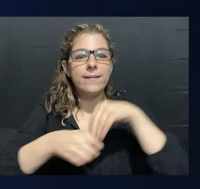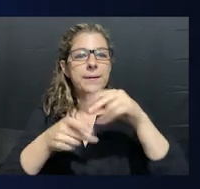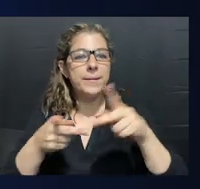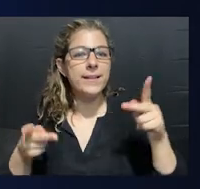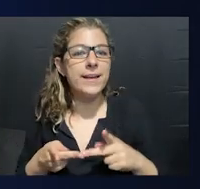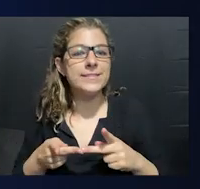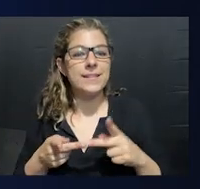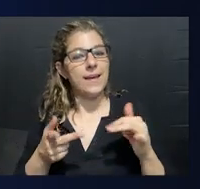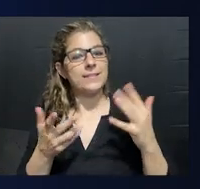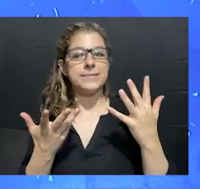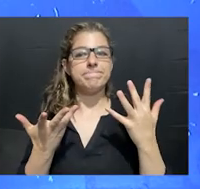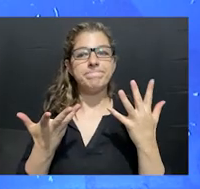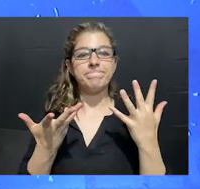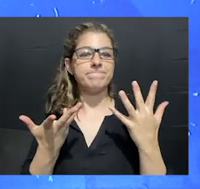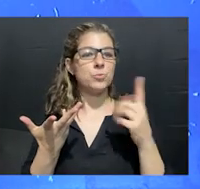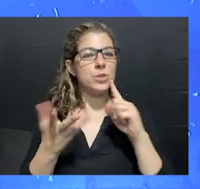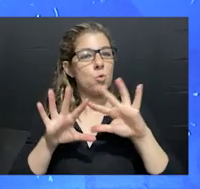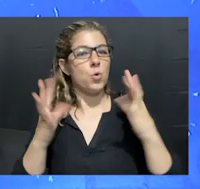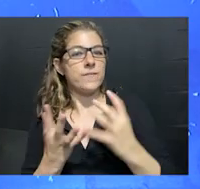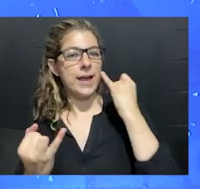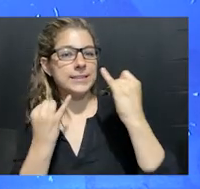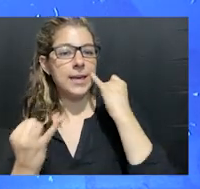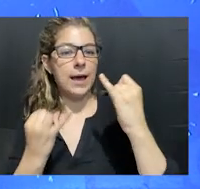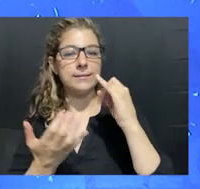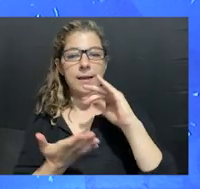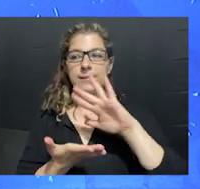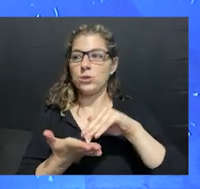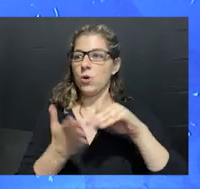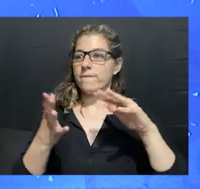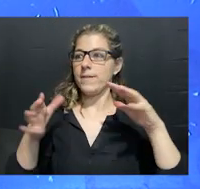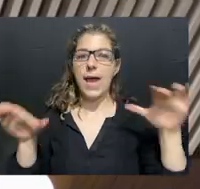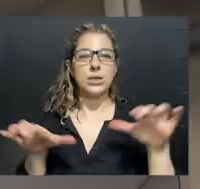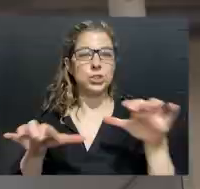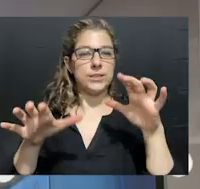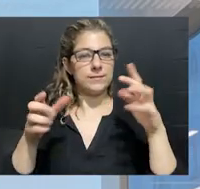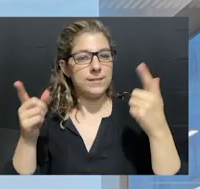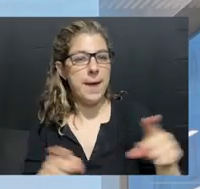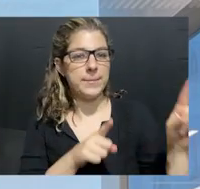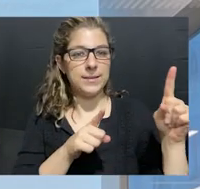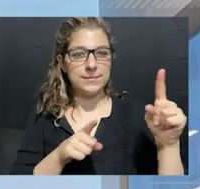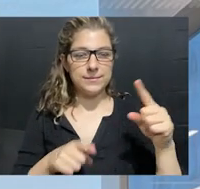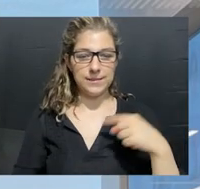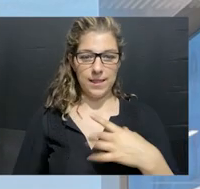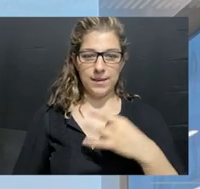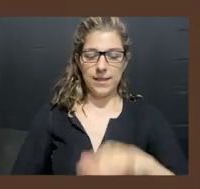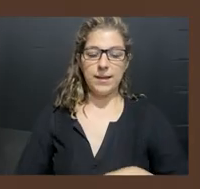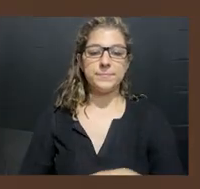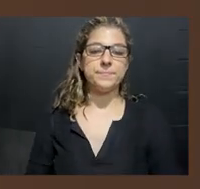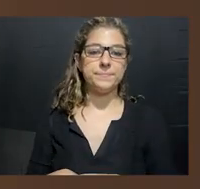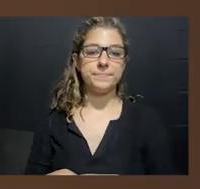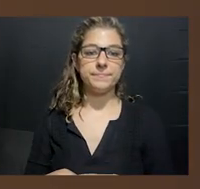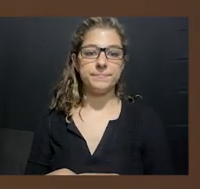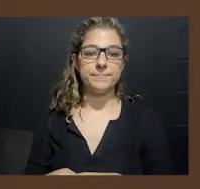at the nexus of the world of ideas and centers of collective action. CAP is engaged in